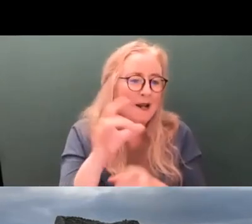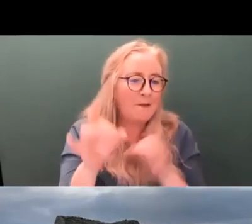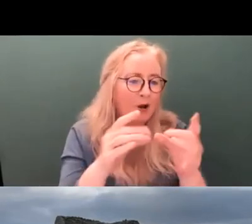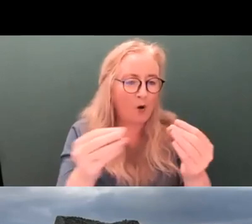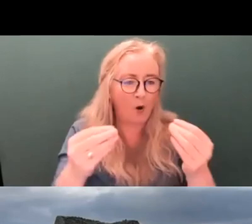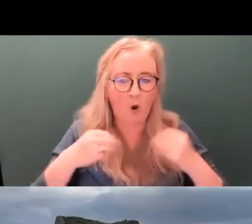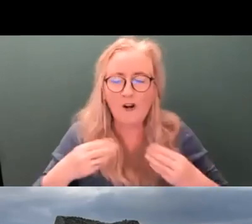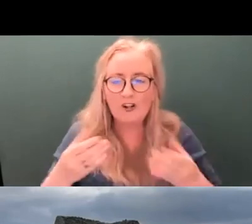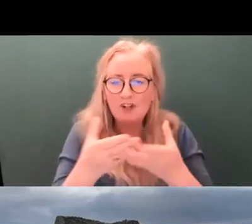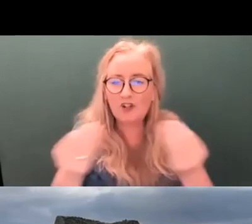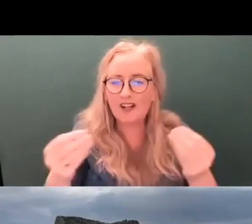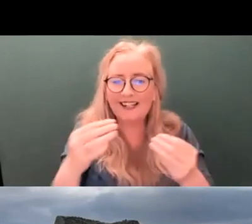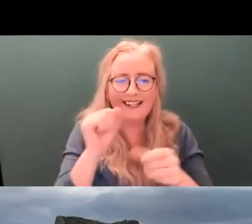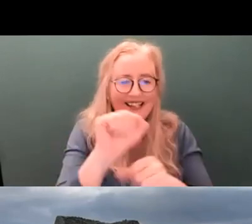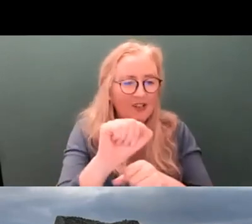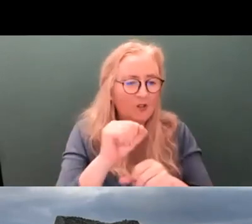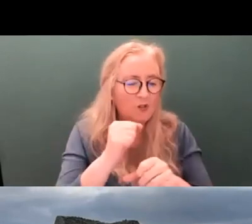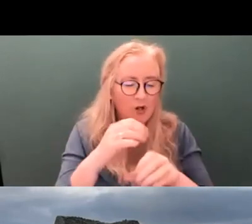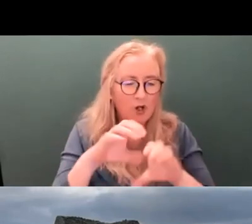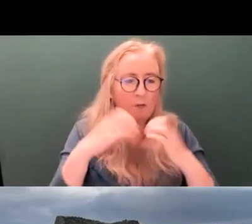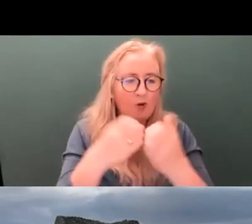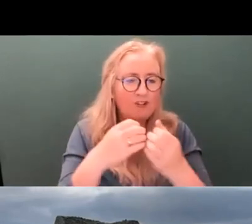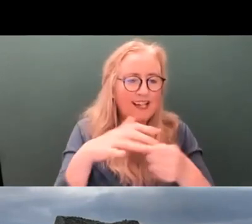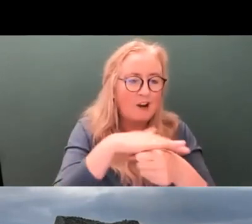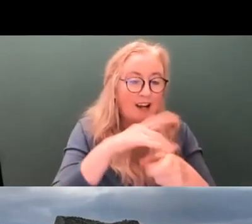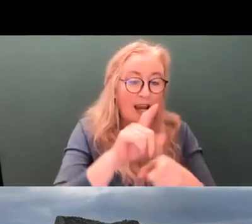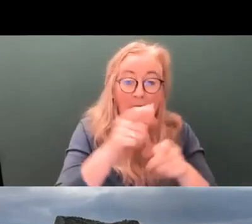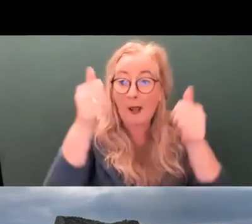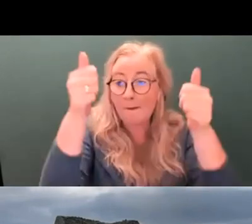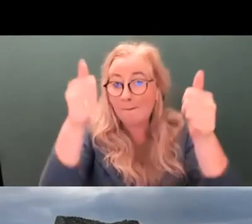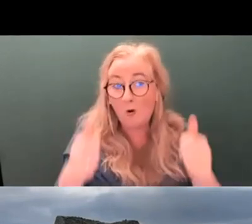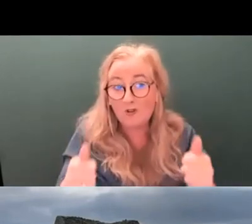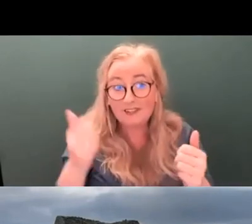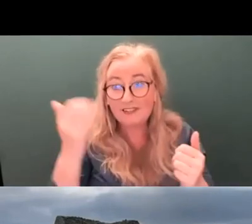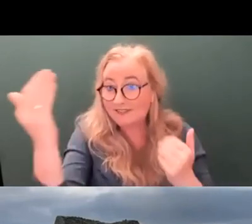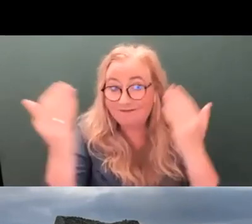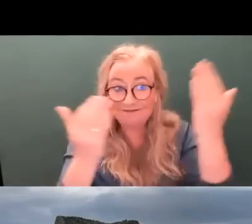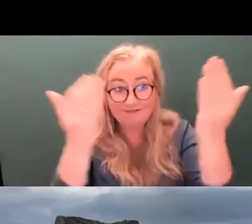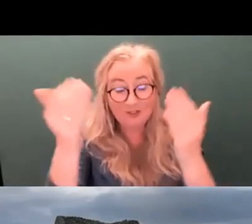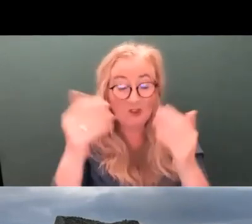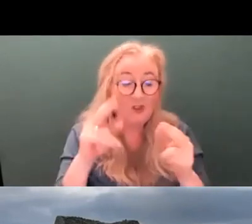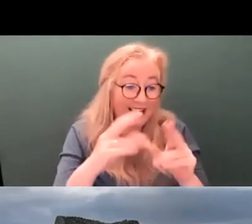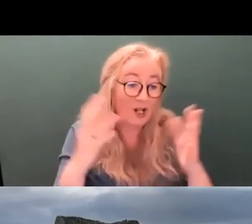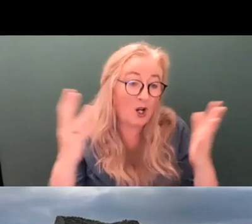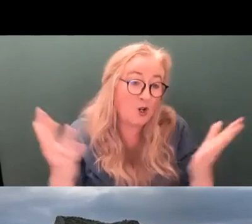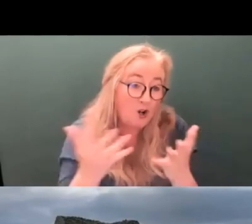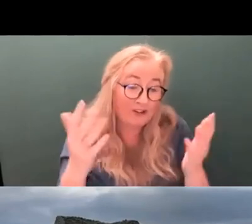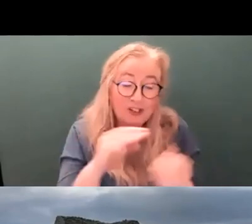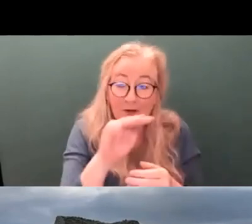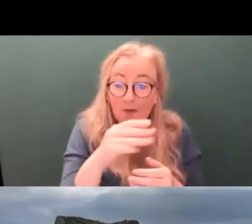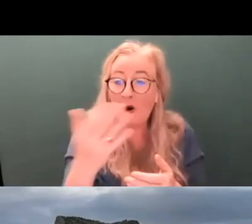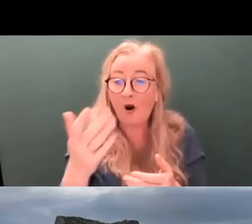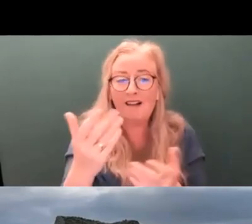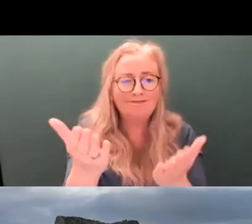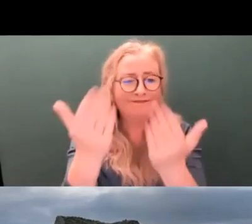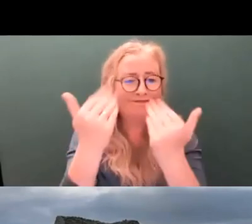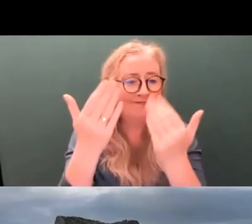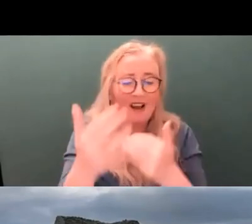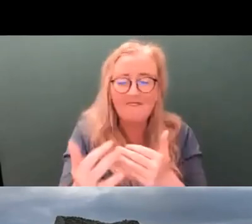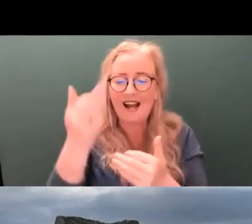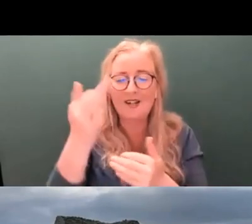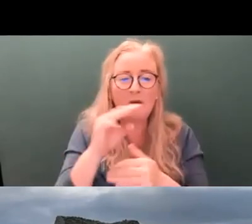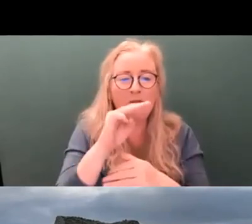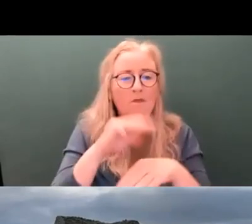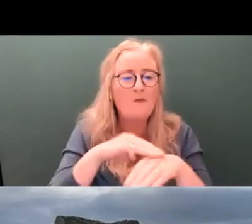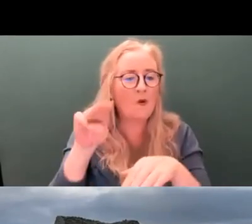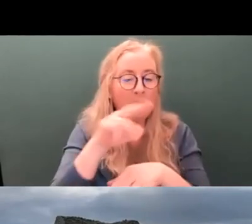were in a community area where, know, there's two or three posters that if you put up that you can encourage people or find more people to join. Of course, you